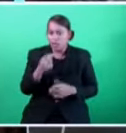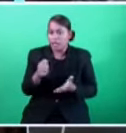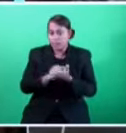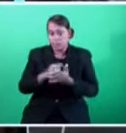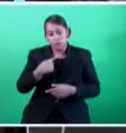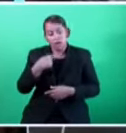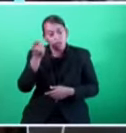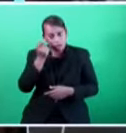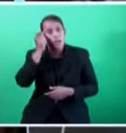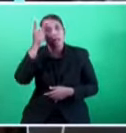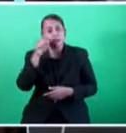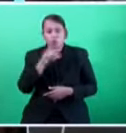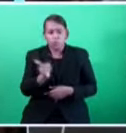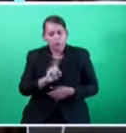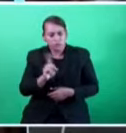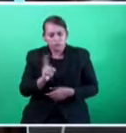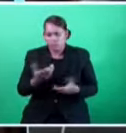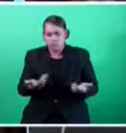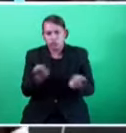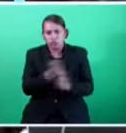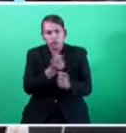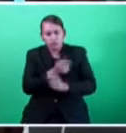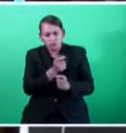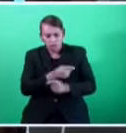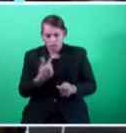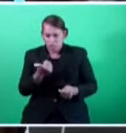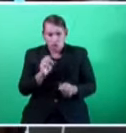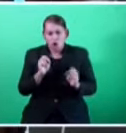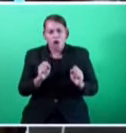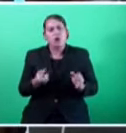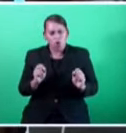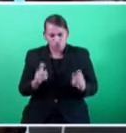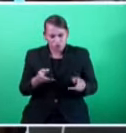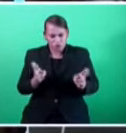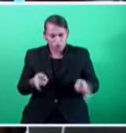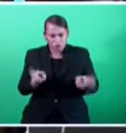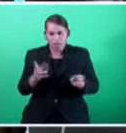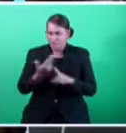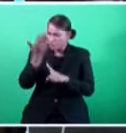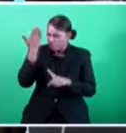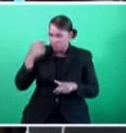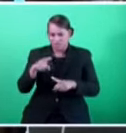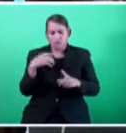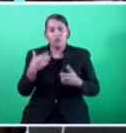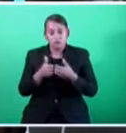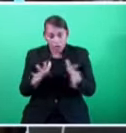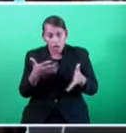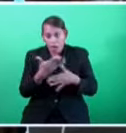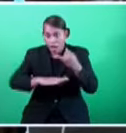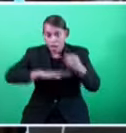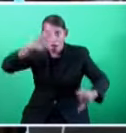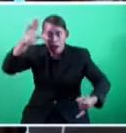restore these waterways to its original state. Mr. Speaker, we are in the process of finalizing the due diligence with the